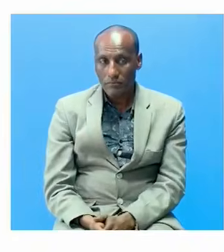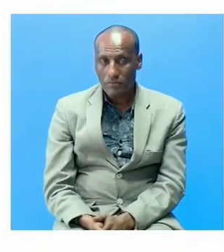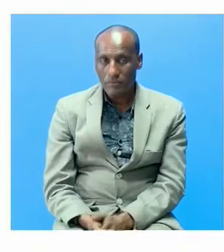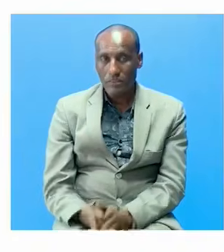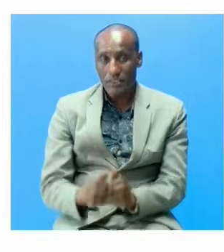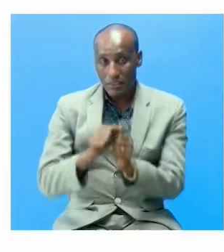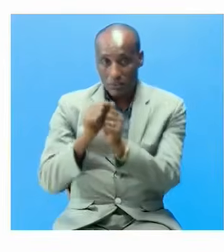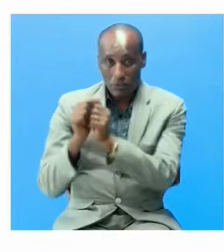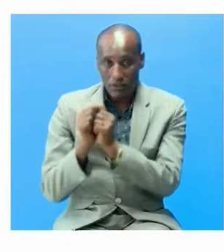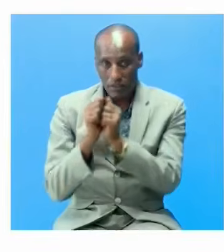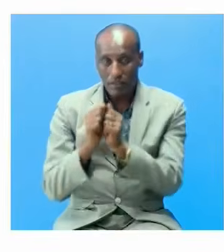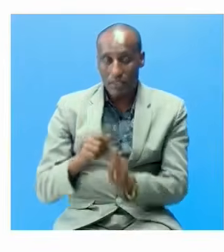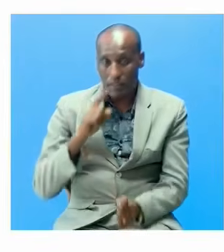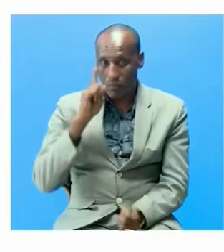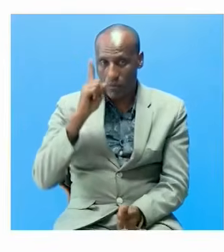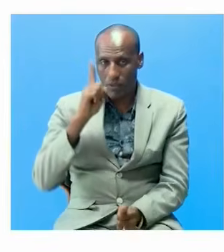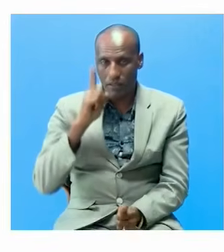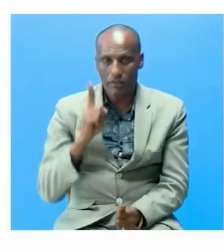Okay.